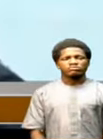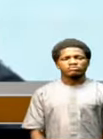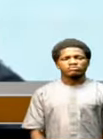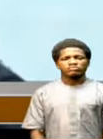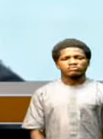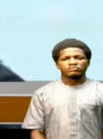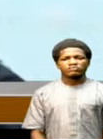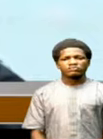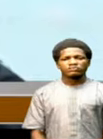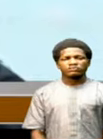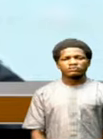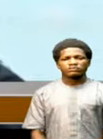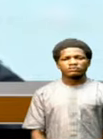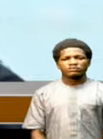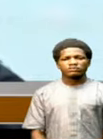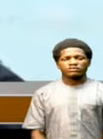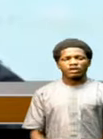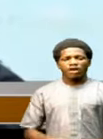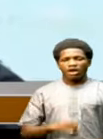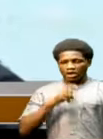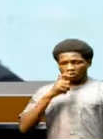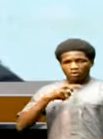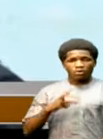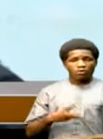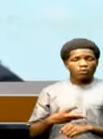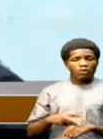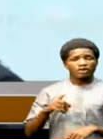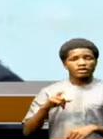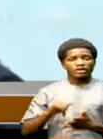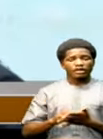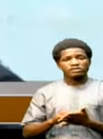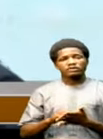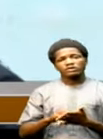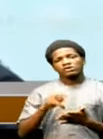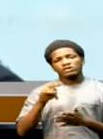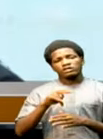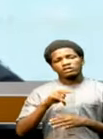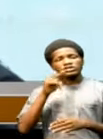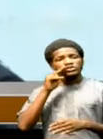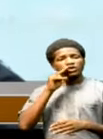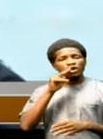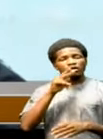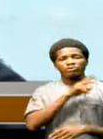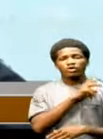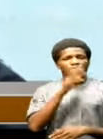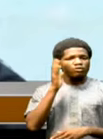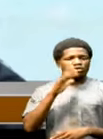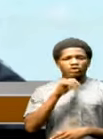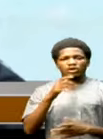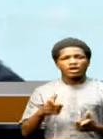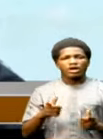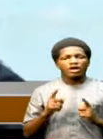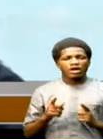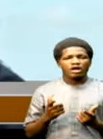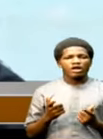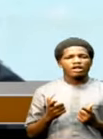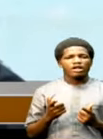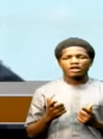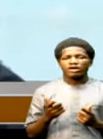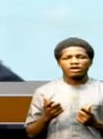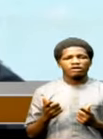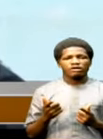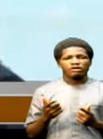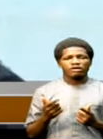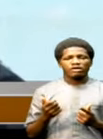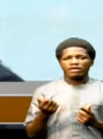I must firmly warn that the Nigeria Police and other security agencies shall not tolerate the resort to